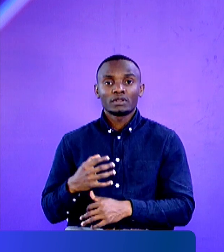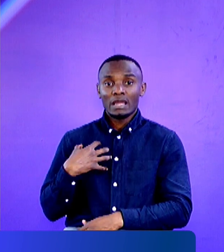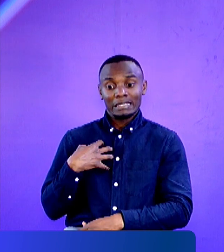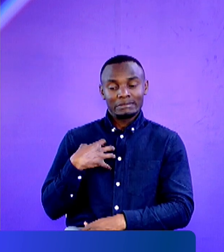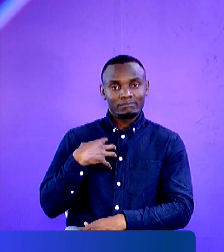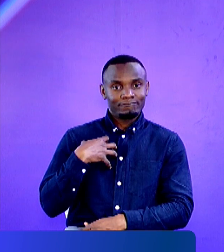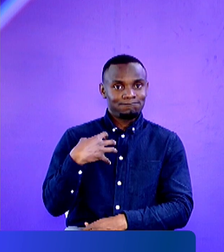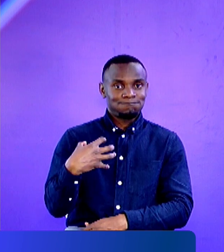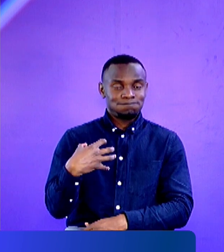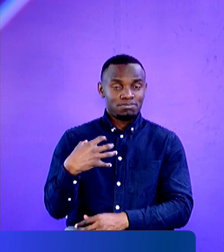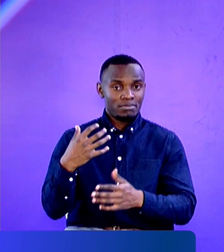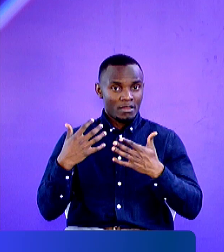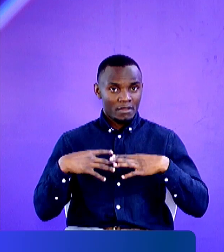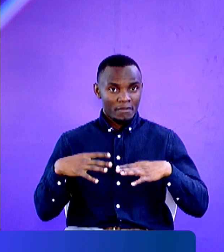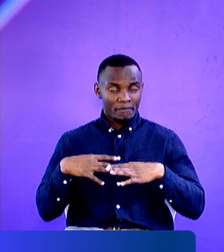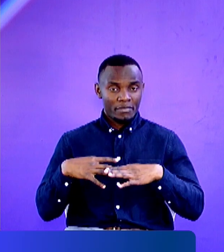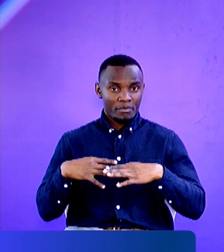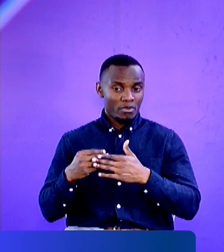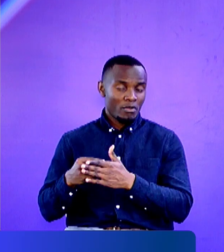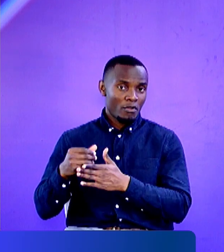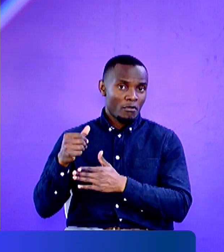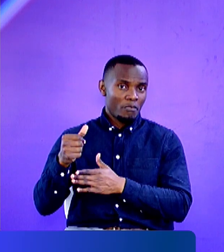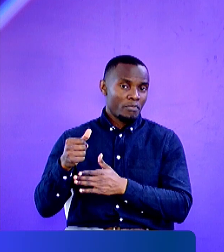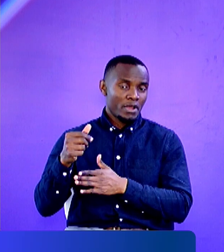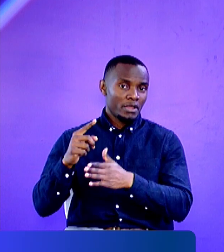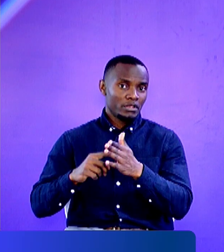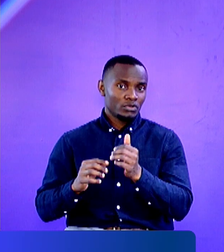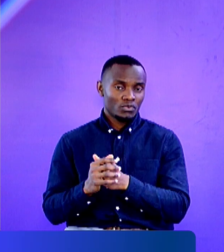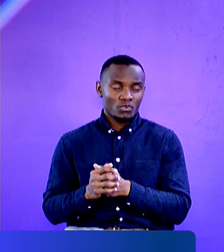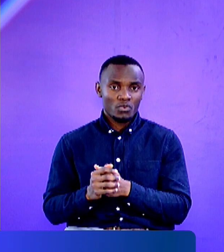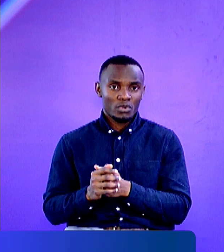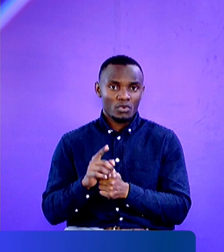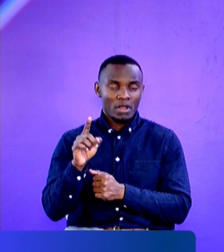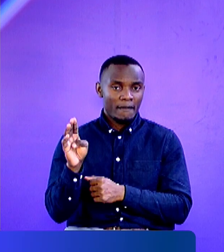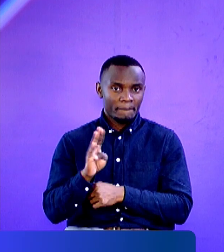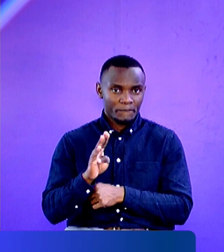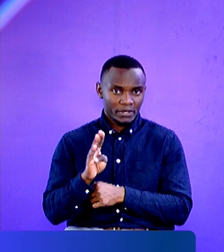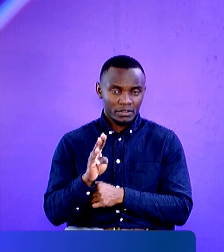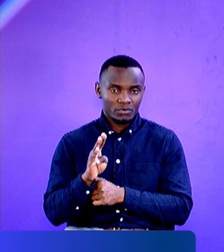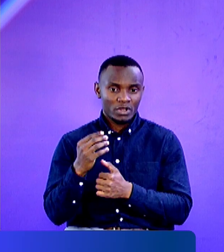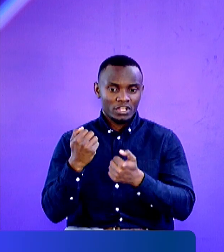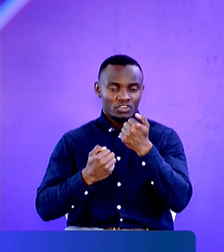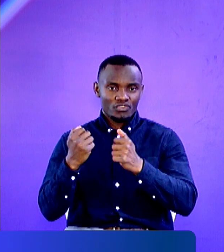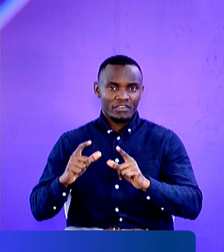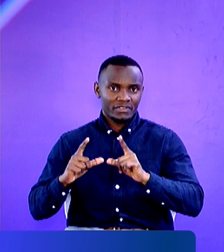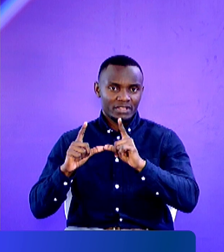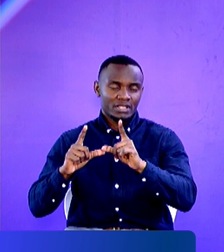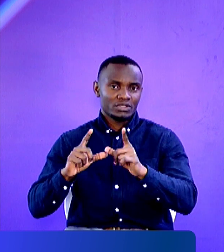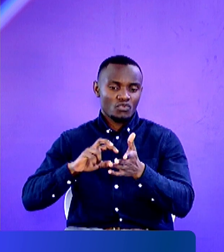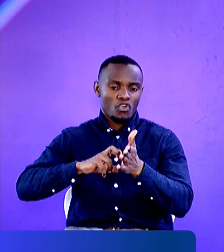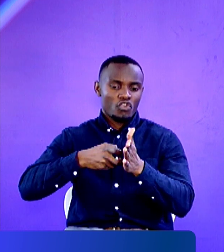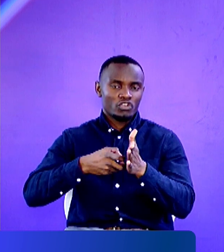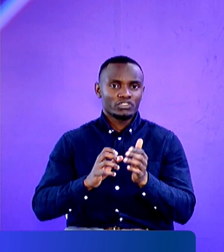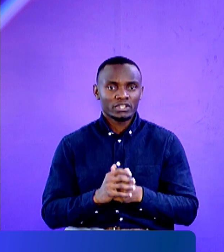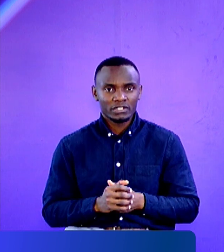Tycoons buy into 45 billion driving licenses contractor. And what is the story